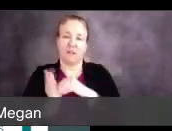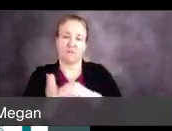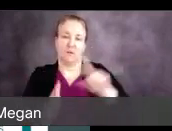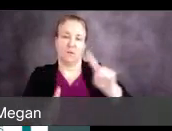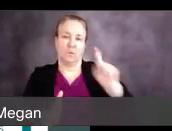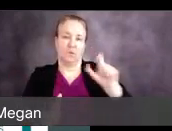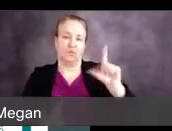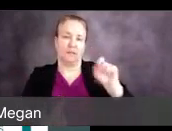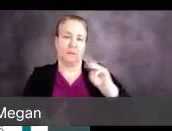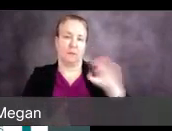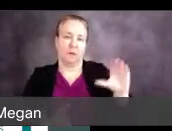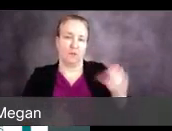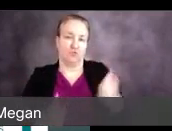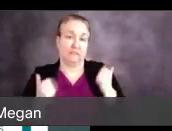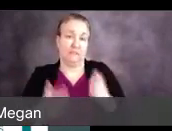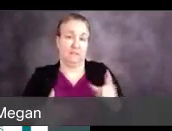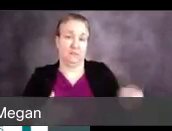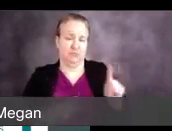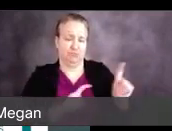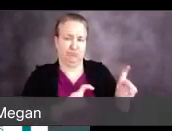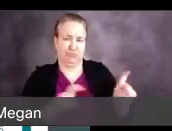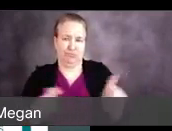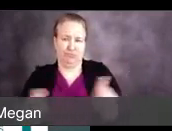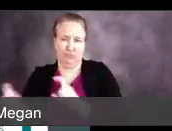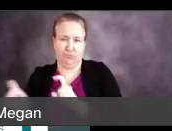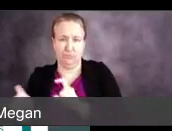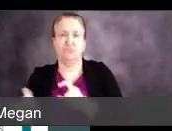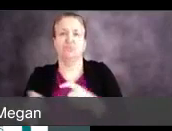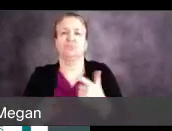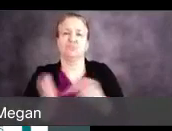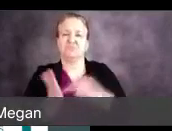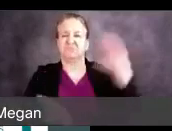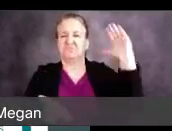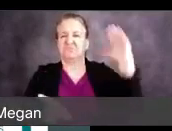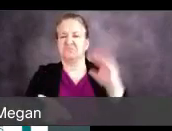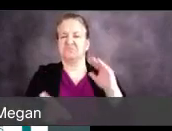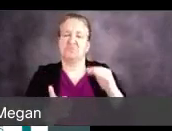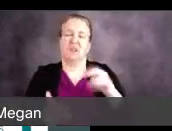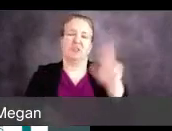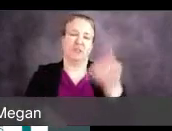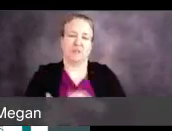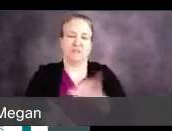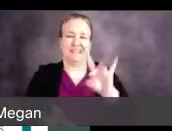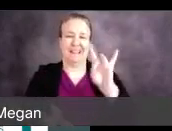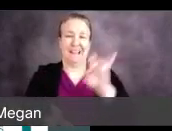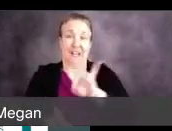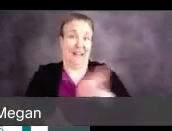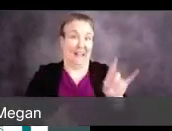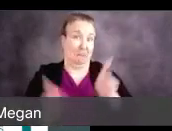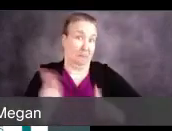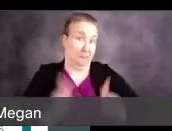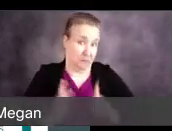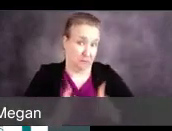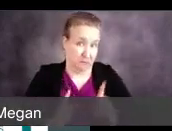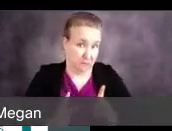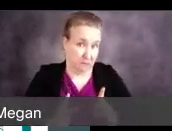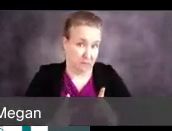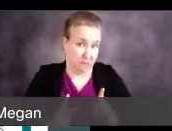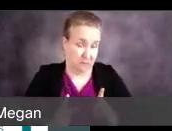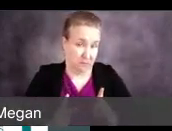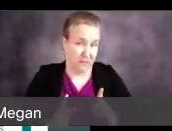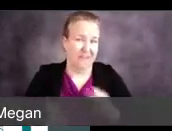50,120 Montgomery County residents were tested, which is a decrease of 3,888 people tested compared